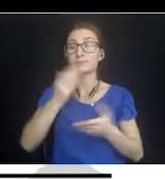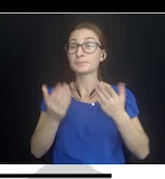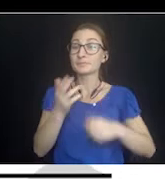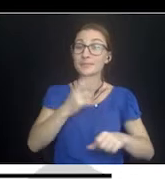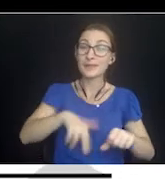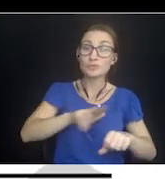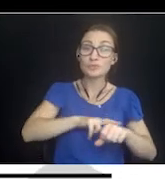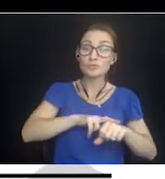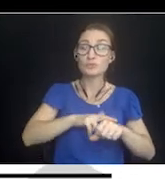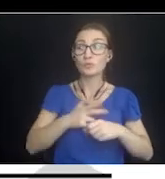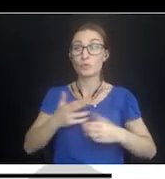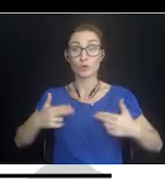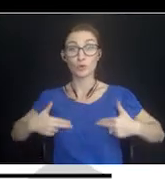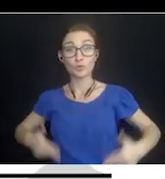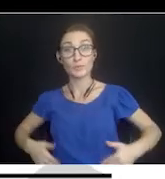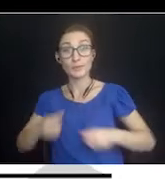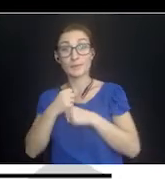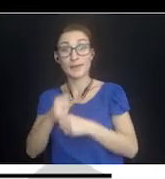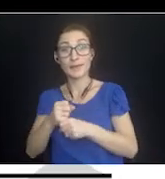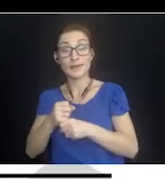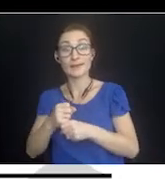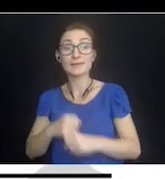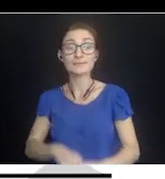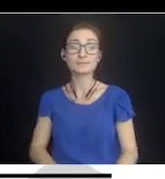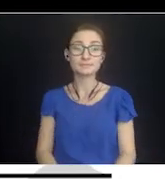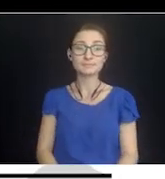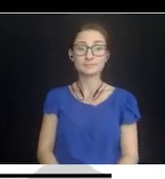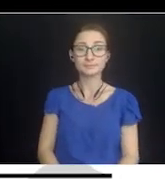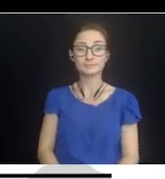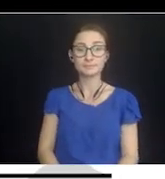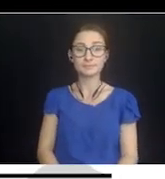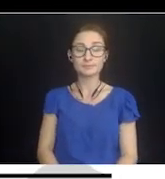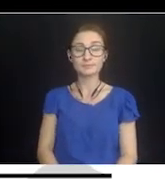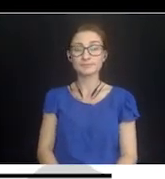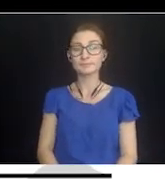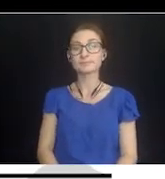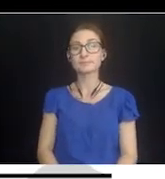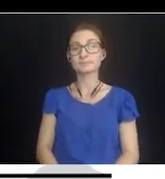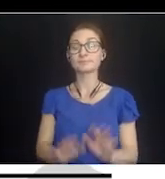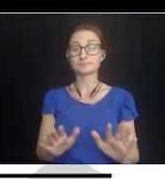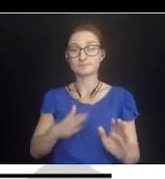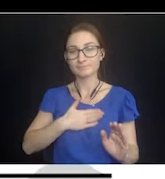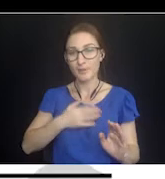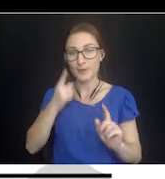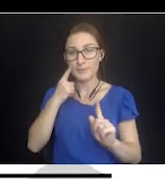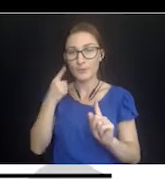with other traumas along the way, either natural or human-made.